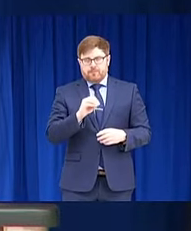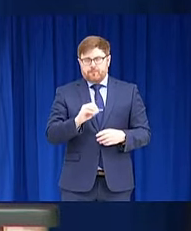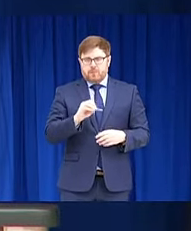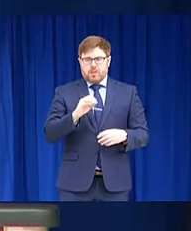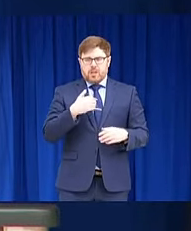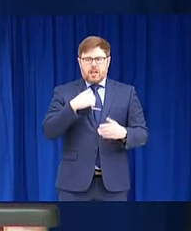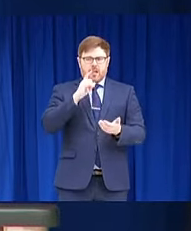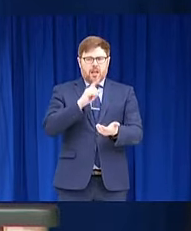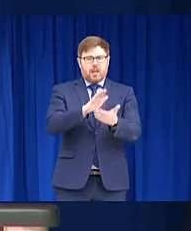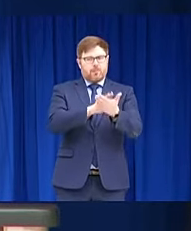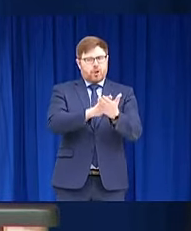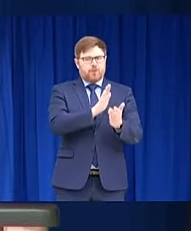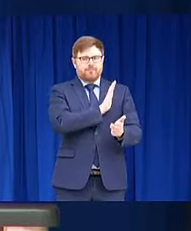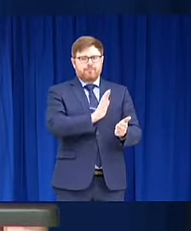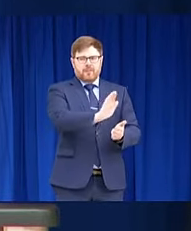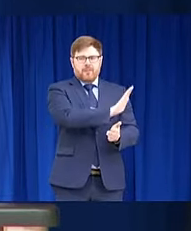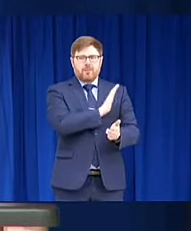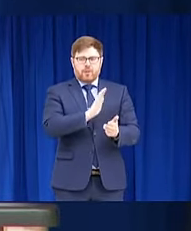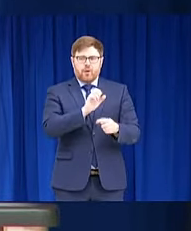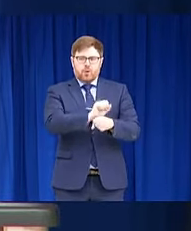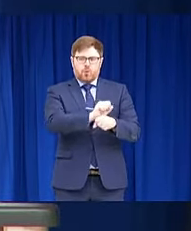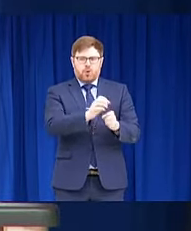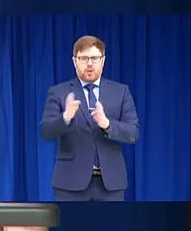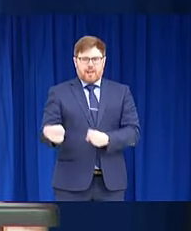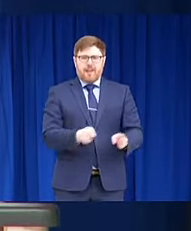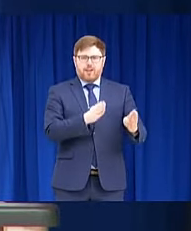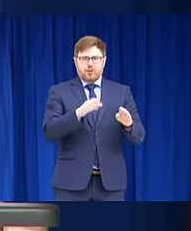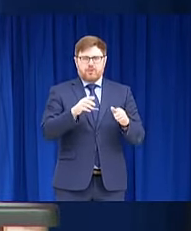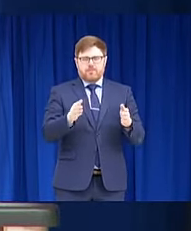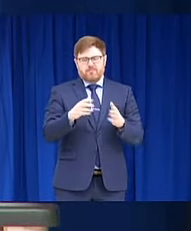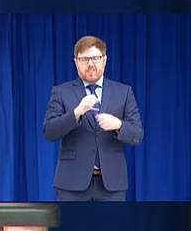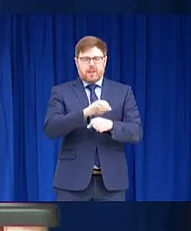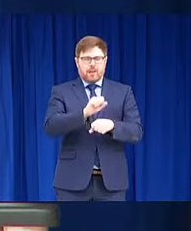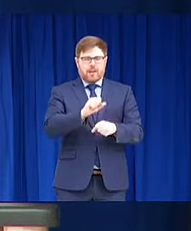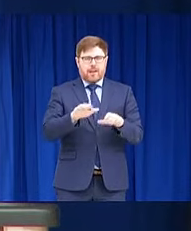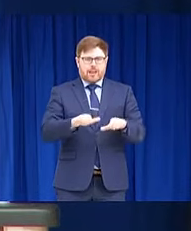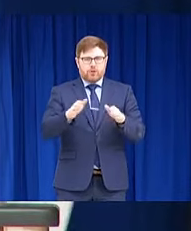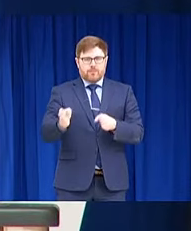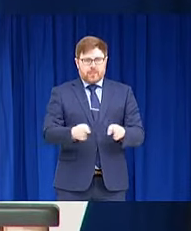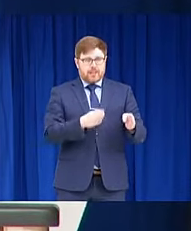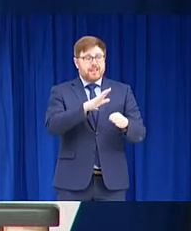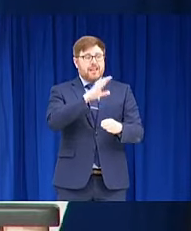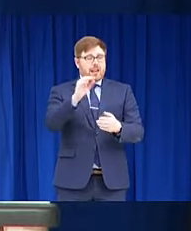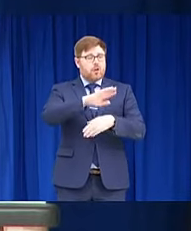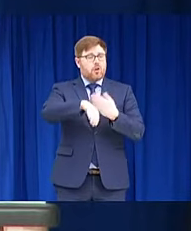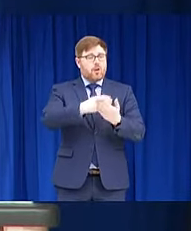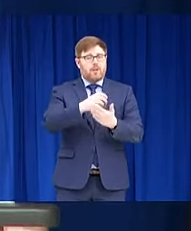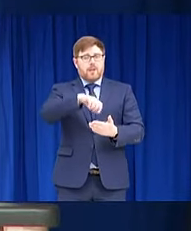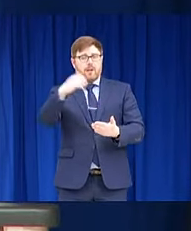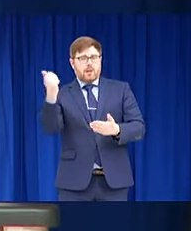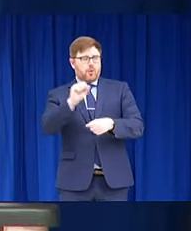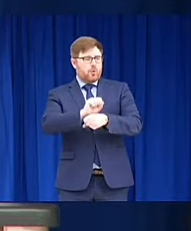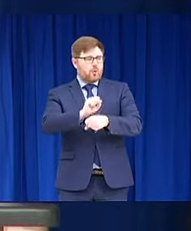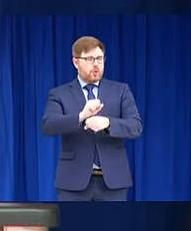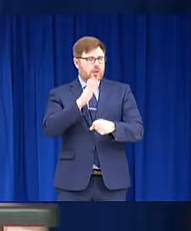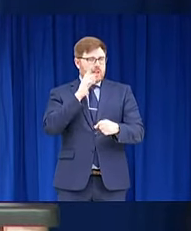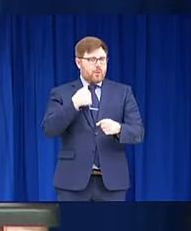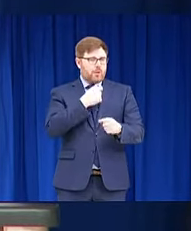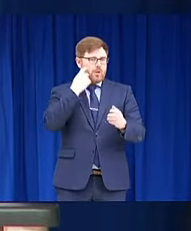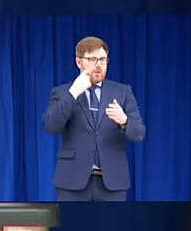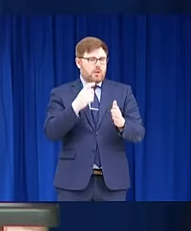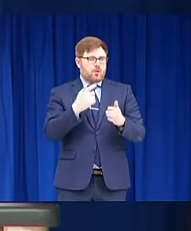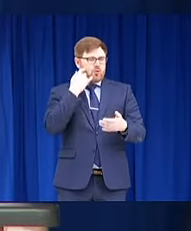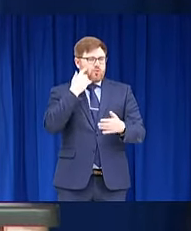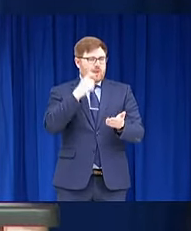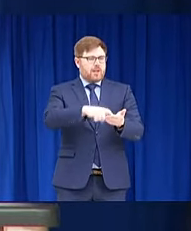Secretary Hicks mentioned, and the efforts of DoD professionals like Dr. Samantha Daniel, who will be recognized today. She is